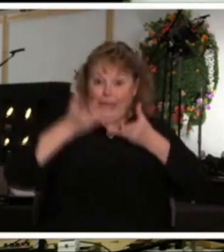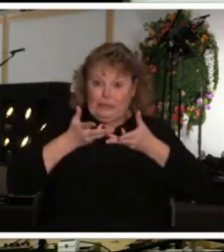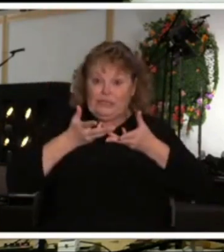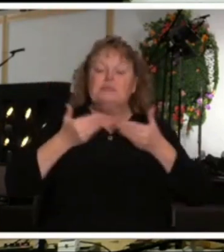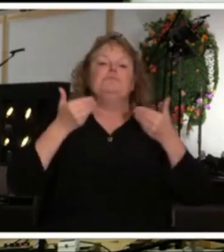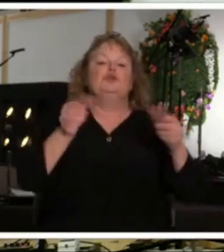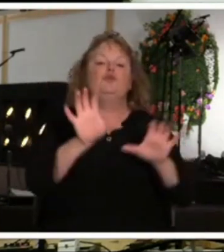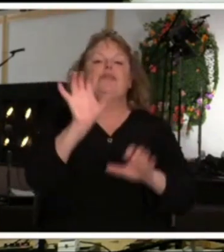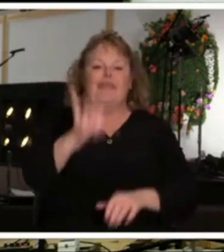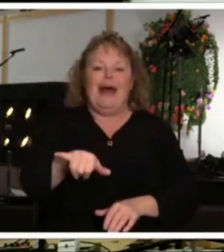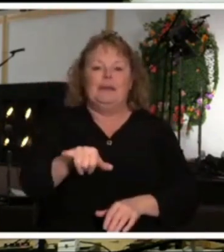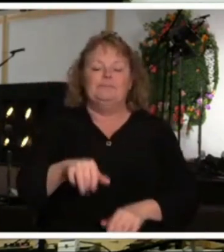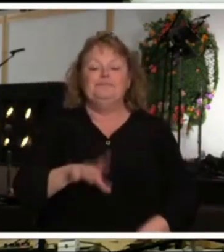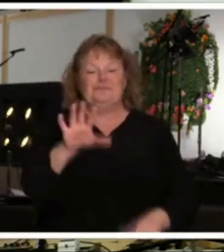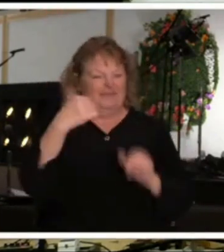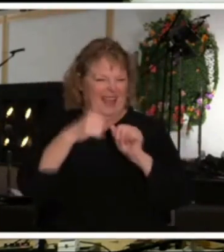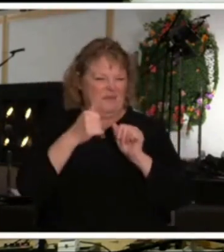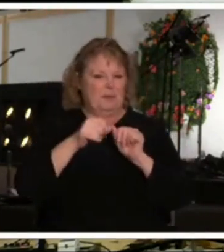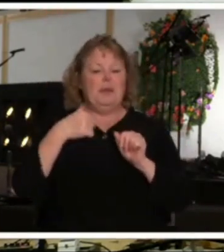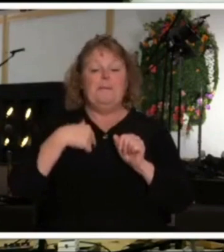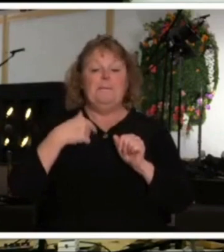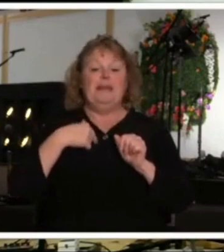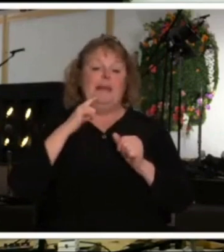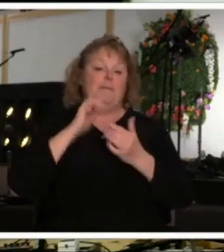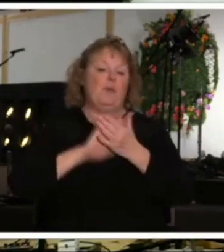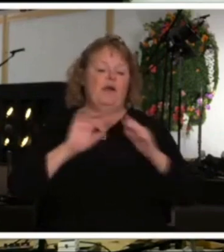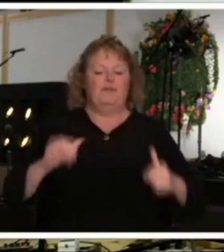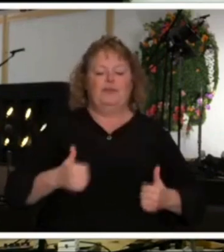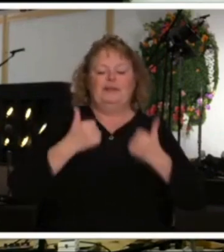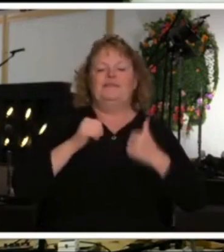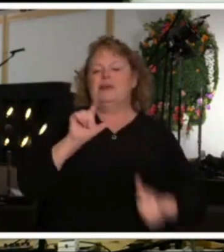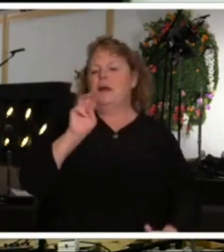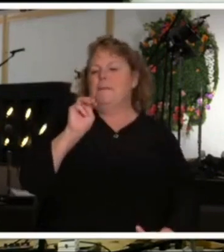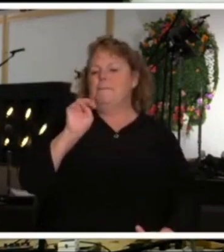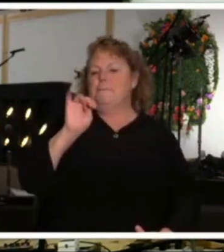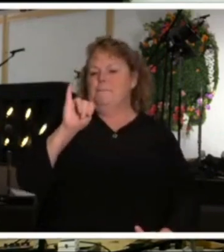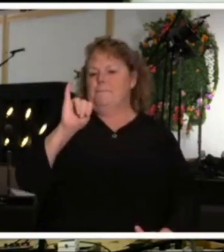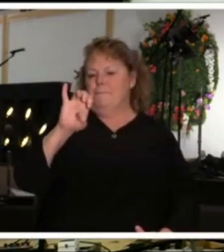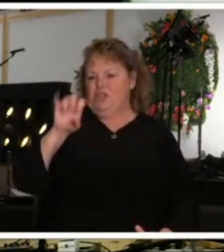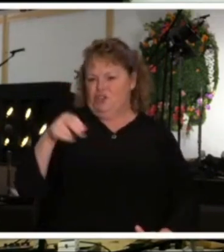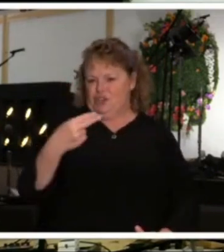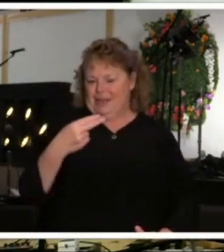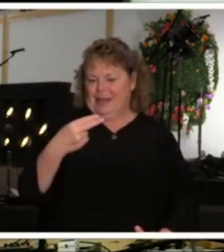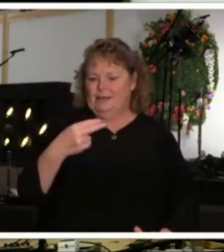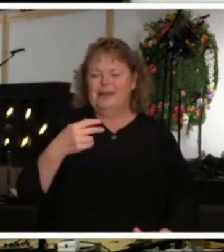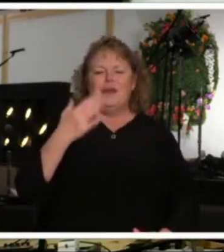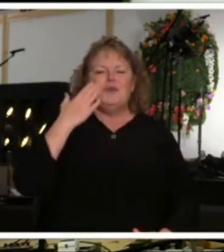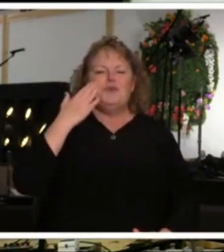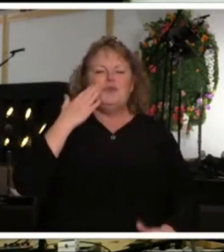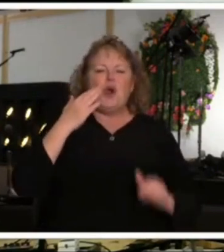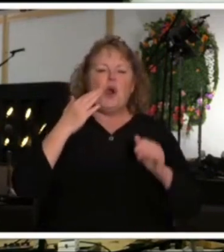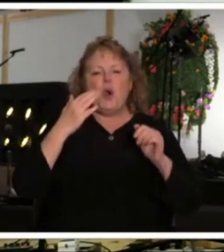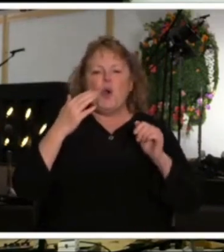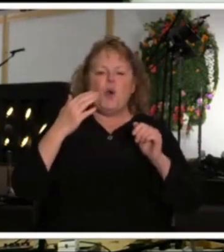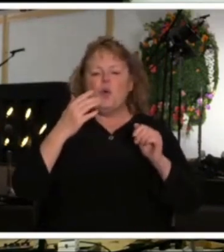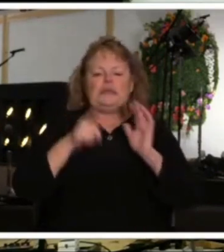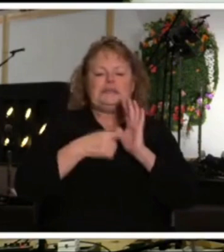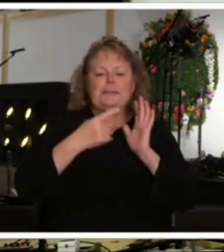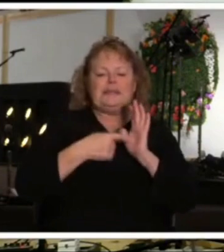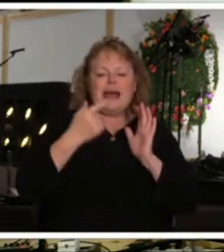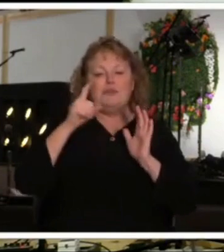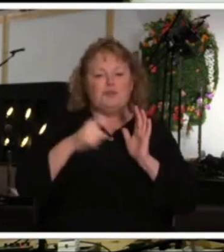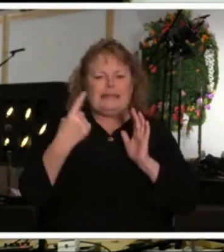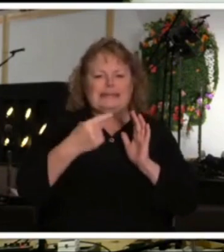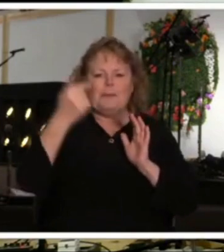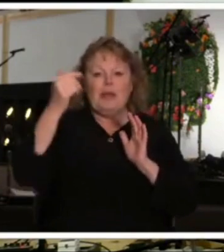remember me and my wife, we were living in Flint, Michigan. And you know how people tell you about God provides, you need to pray in God's provision. And we're